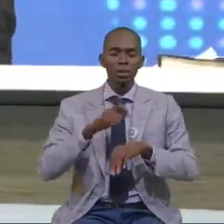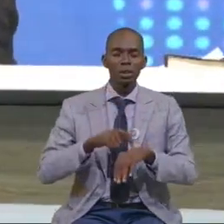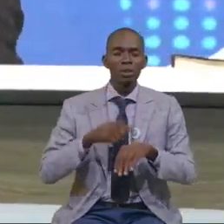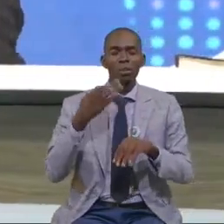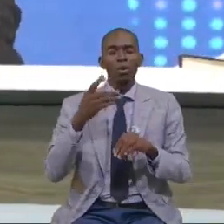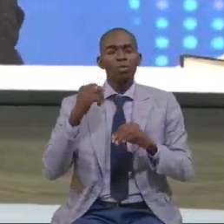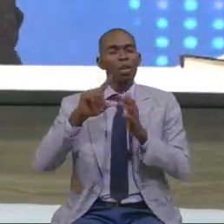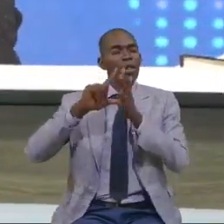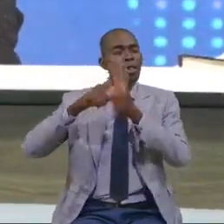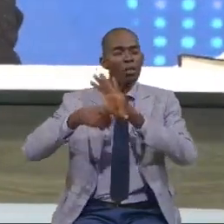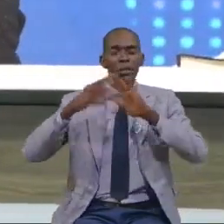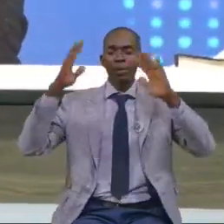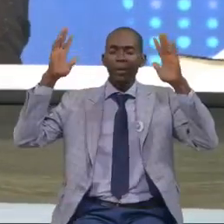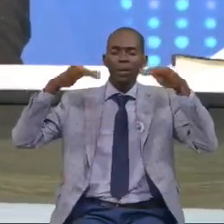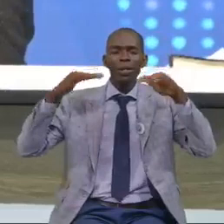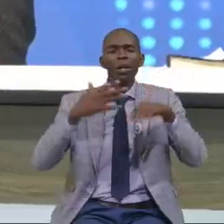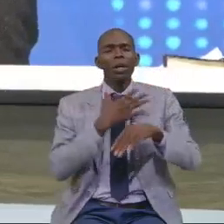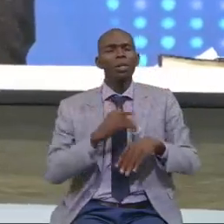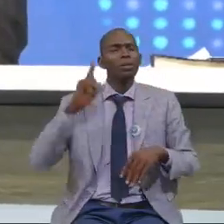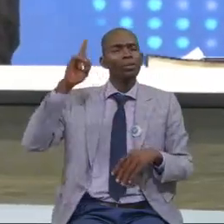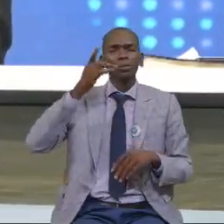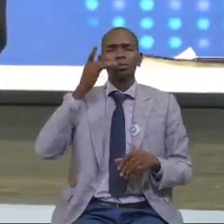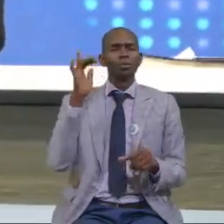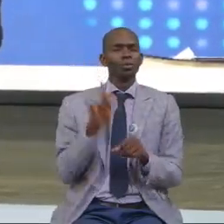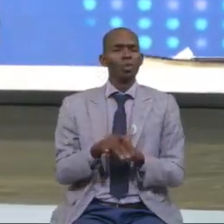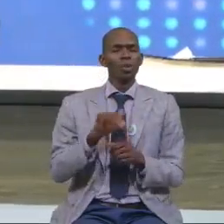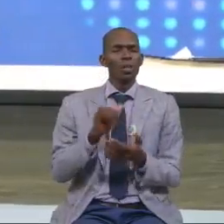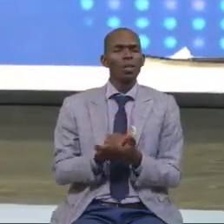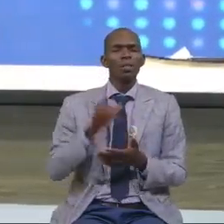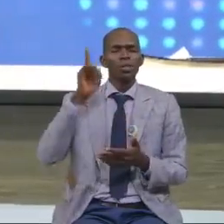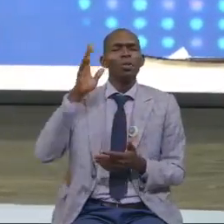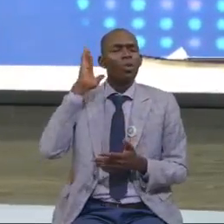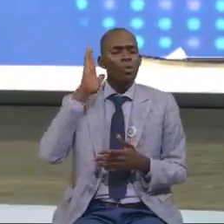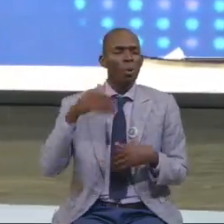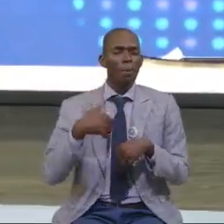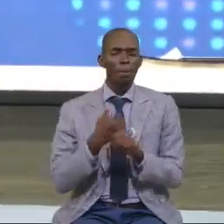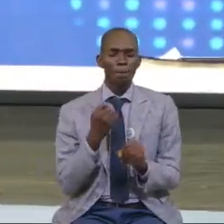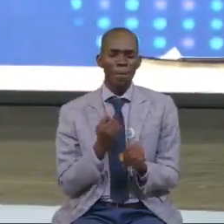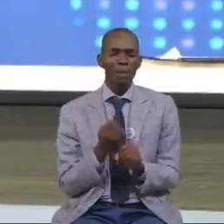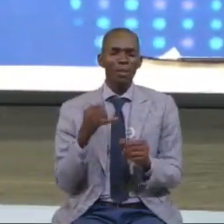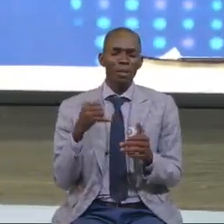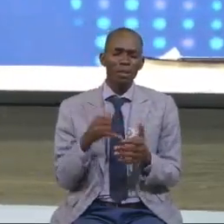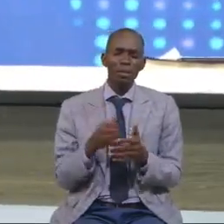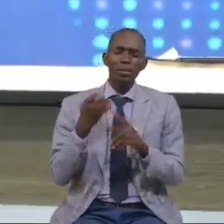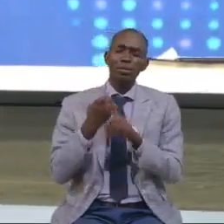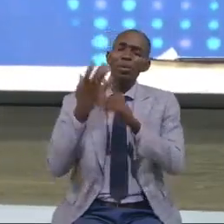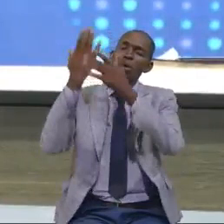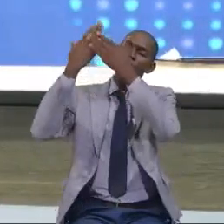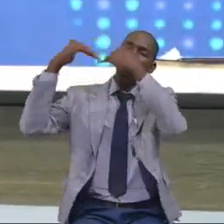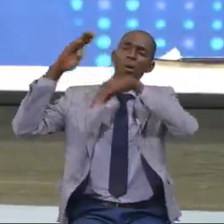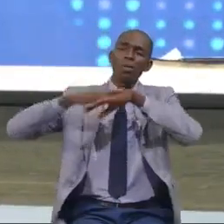the latter rain. And then you said you'll make it from heaven and you will